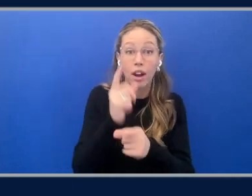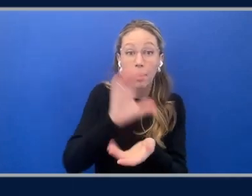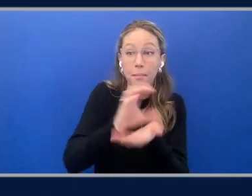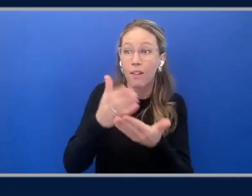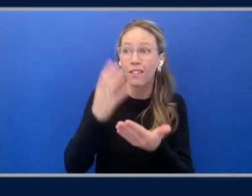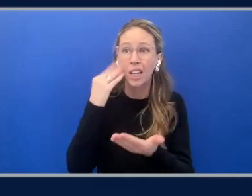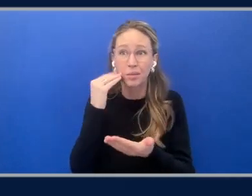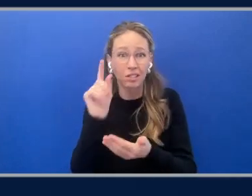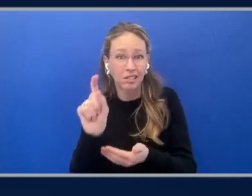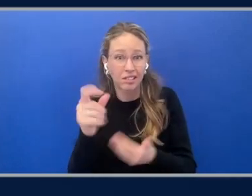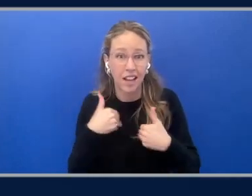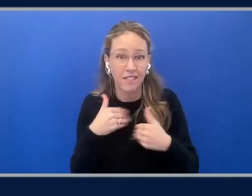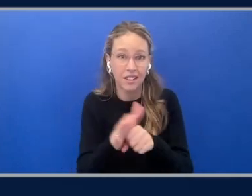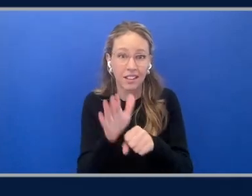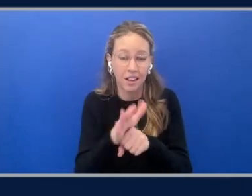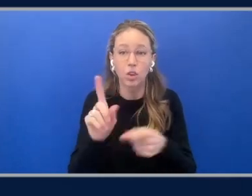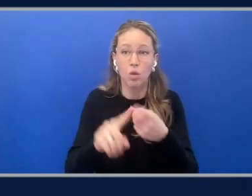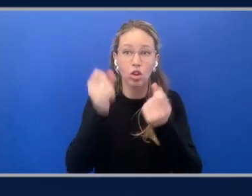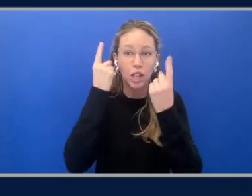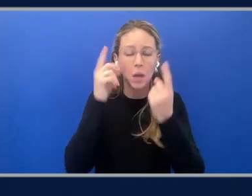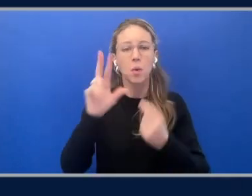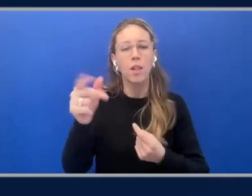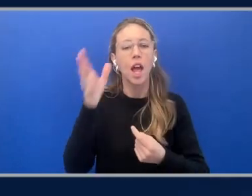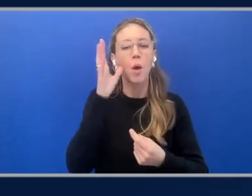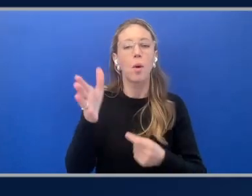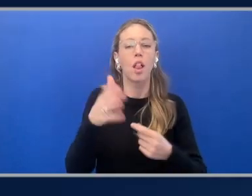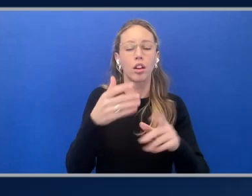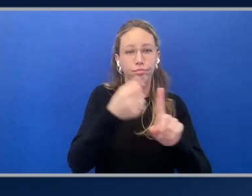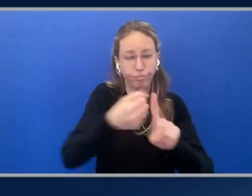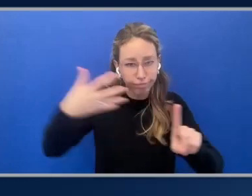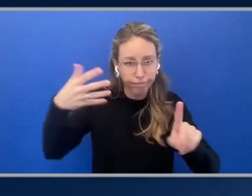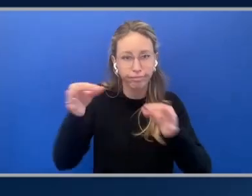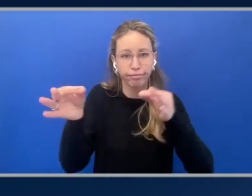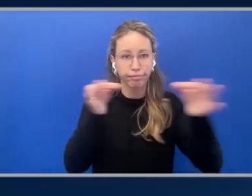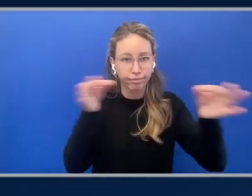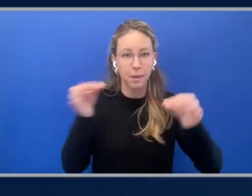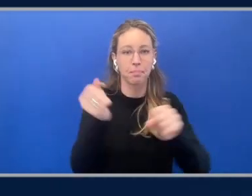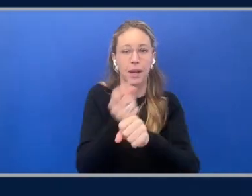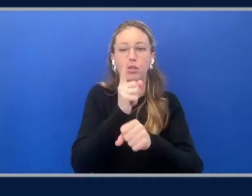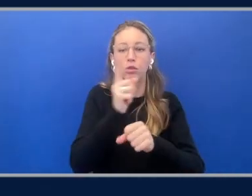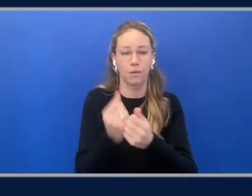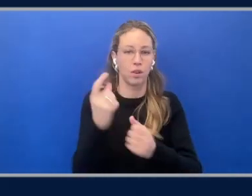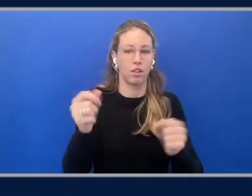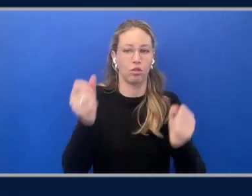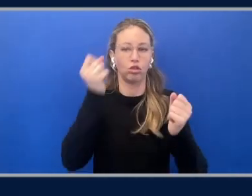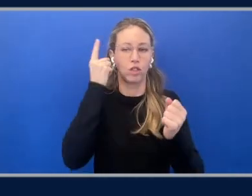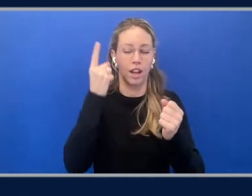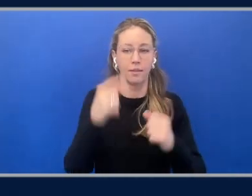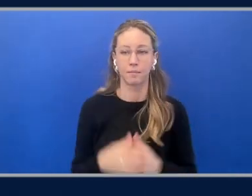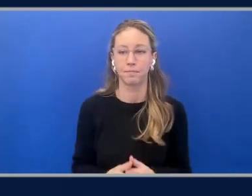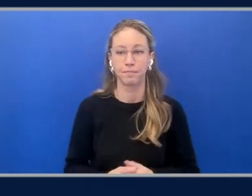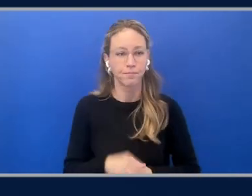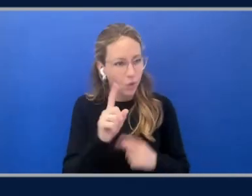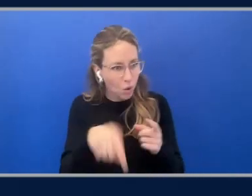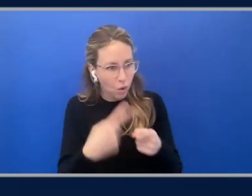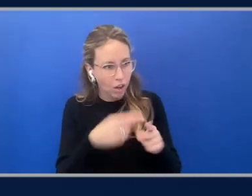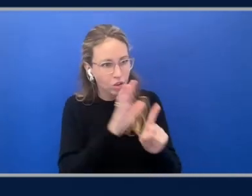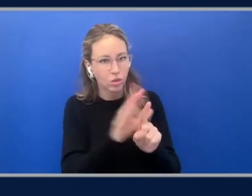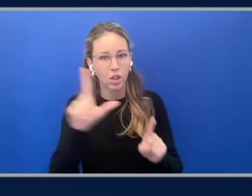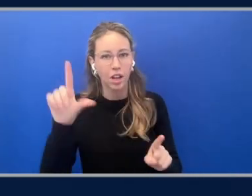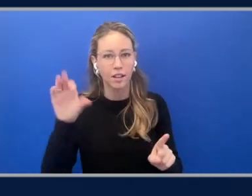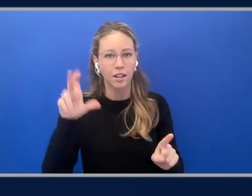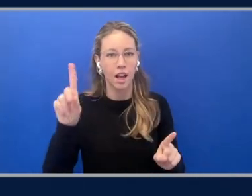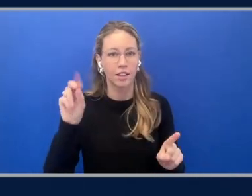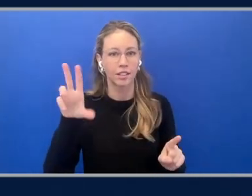experience to understand it, because they're really breaking down those topics and making it very digestible. Yeah. When is your lockdown show? How do people tune in?